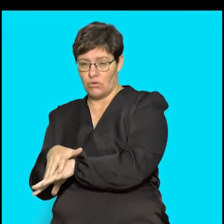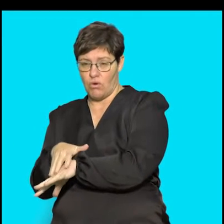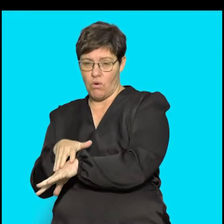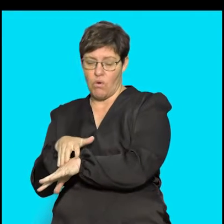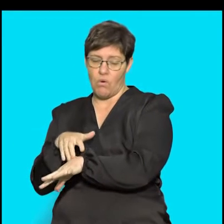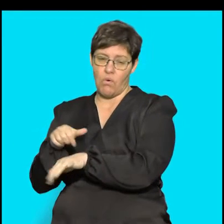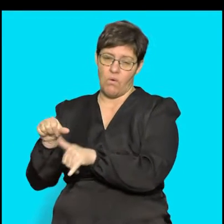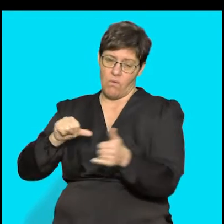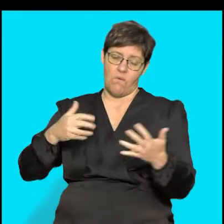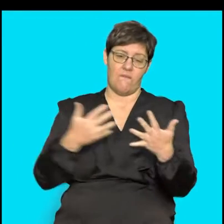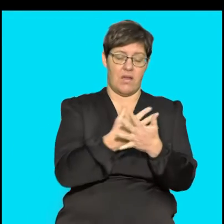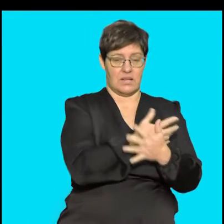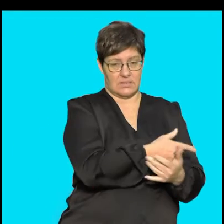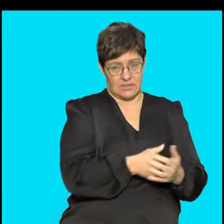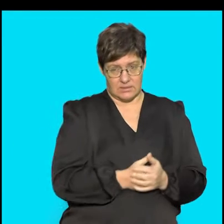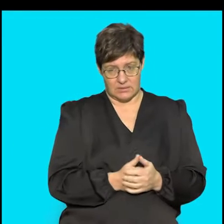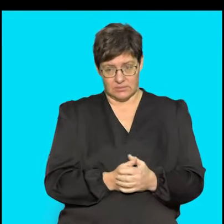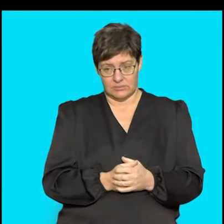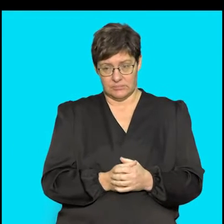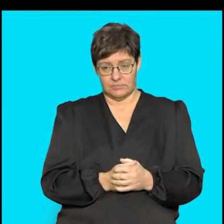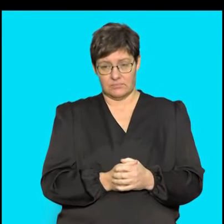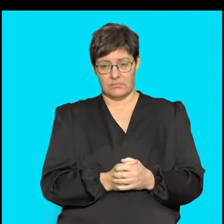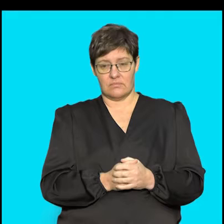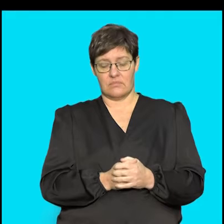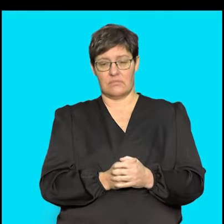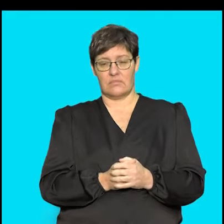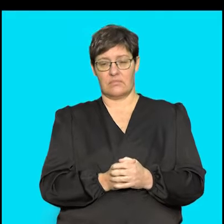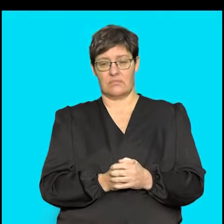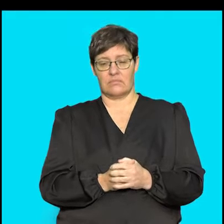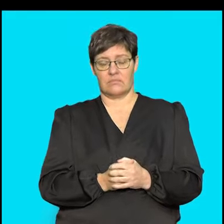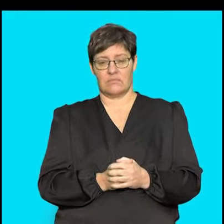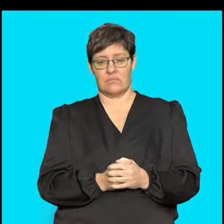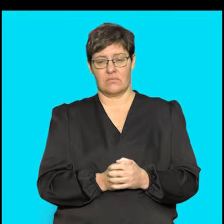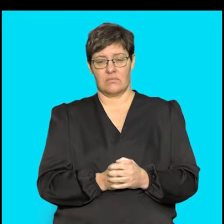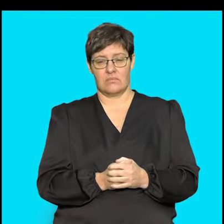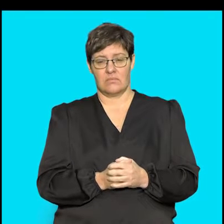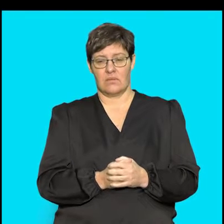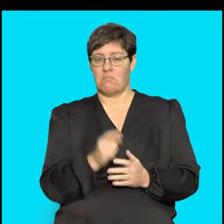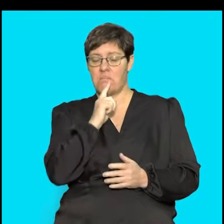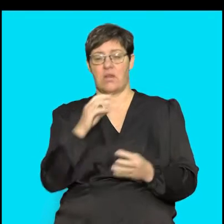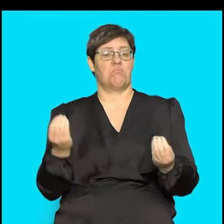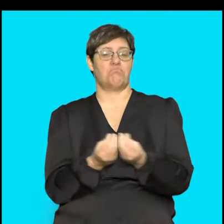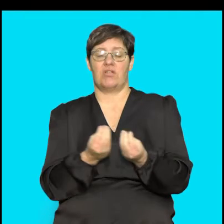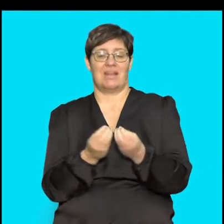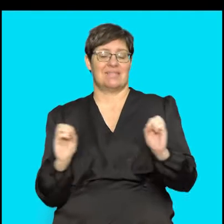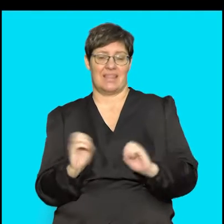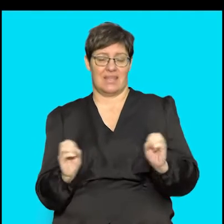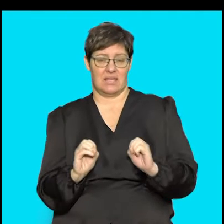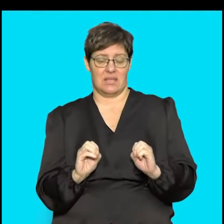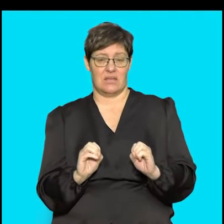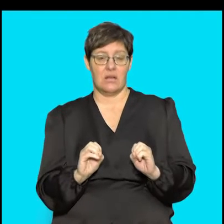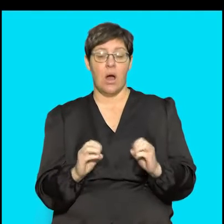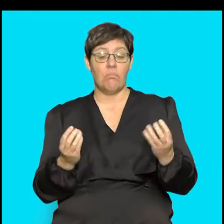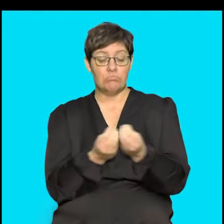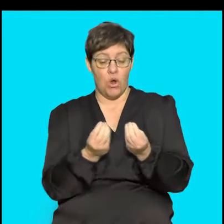point remains the same. For the reverse reaction at the beginning, there's no product, and as